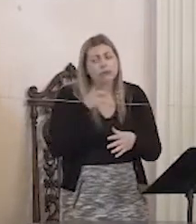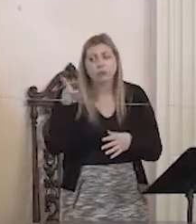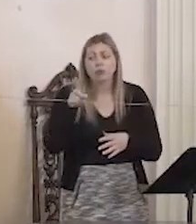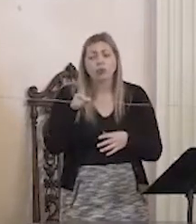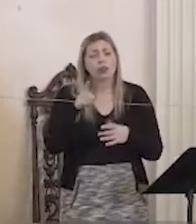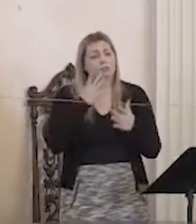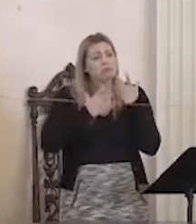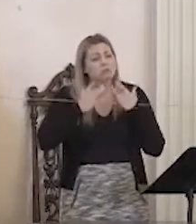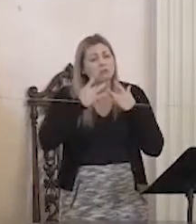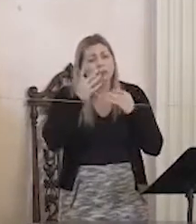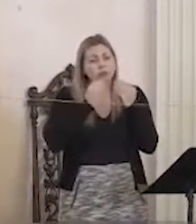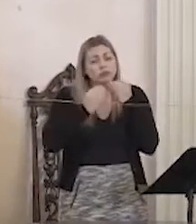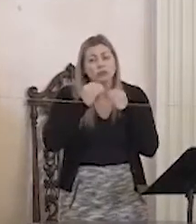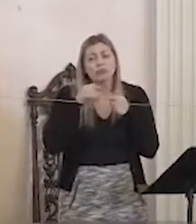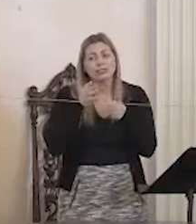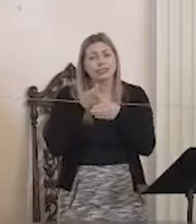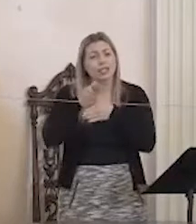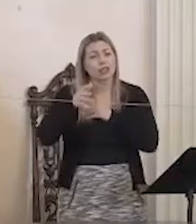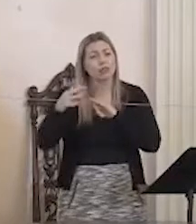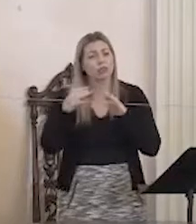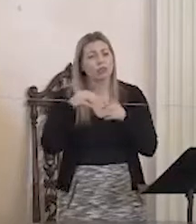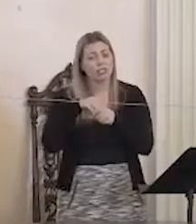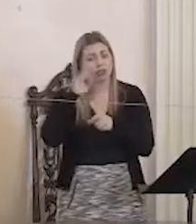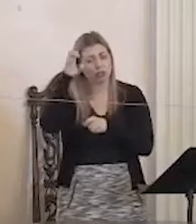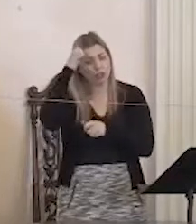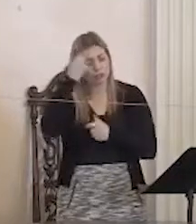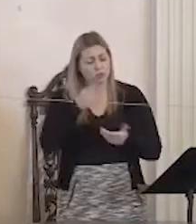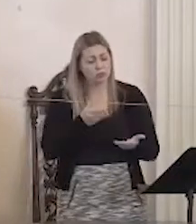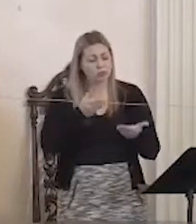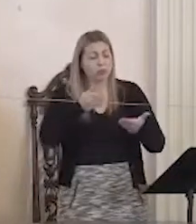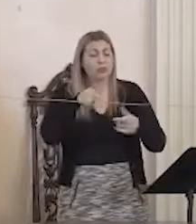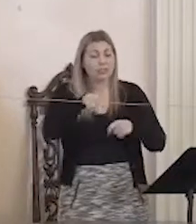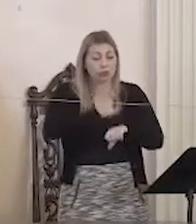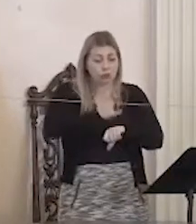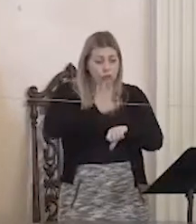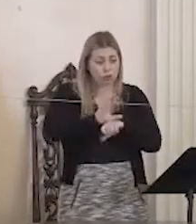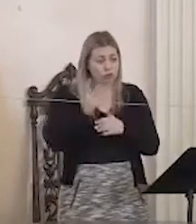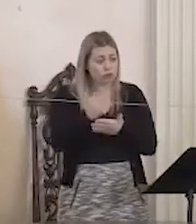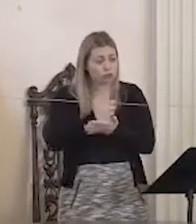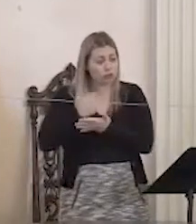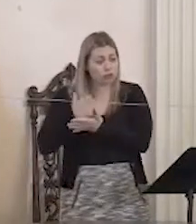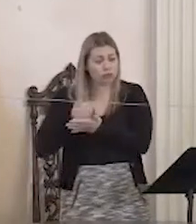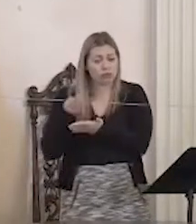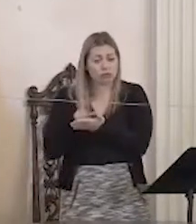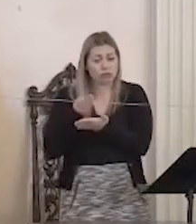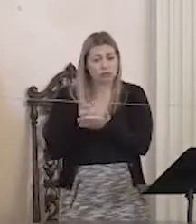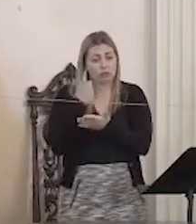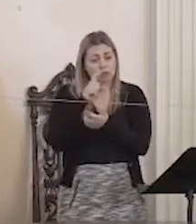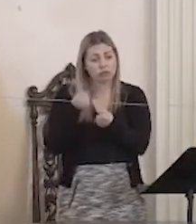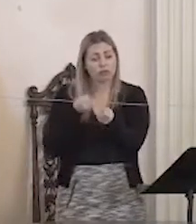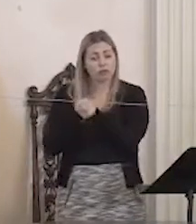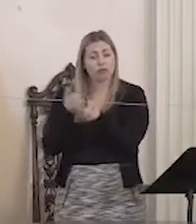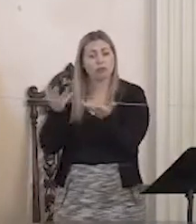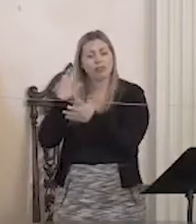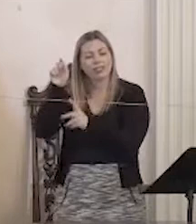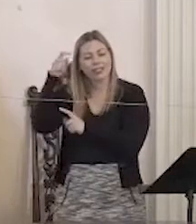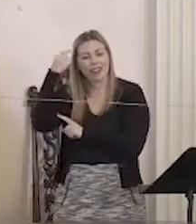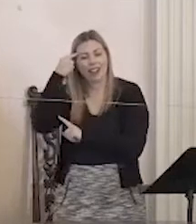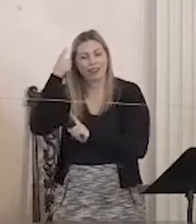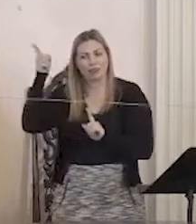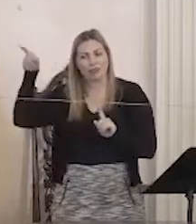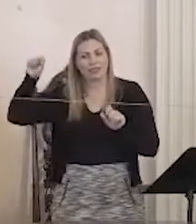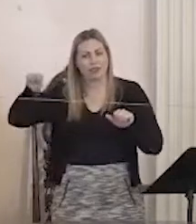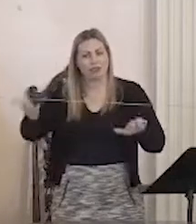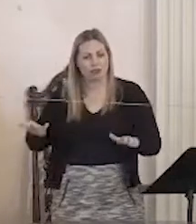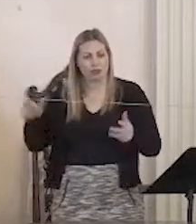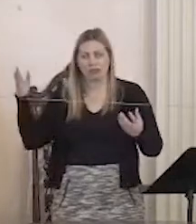in post-war Europe and proposed that this church collect a fund to supplement what the government